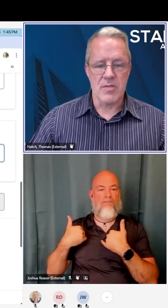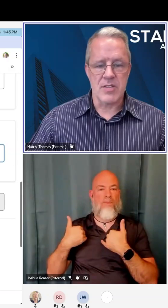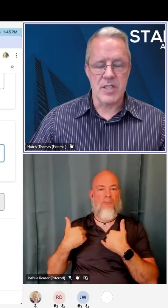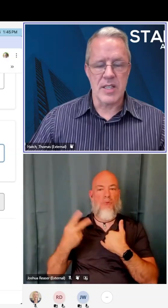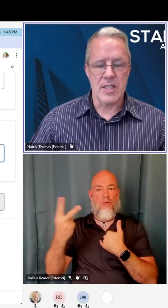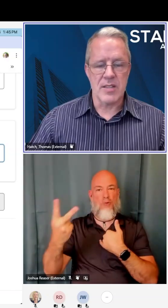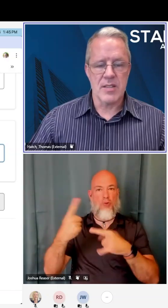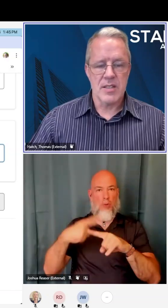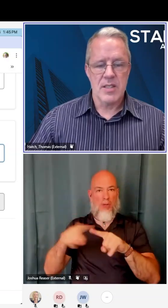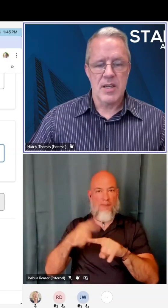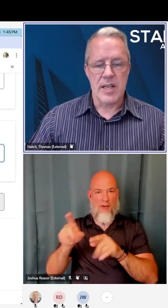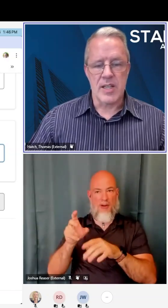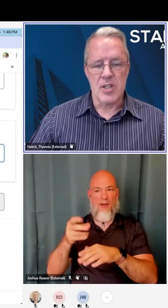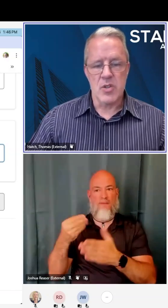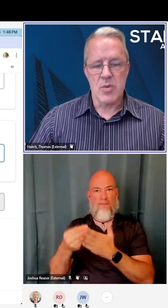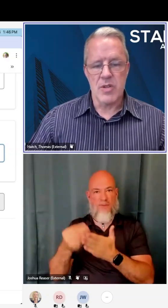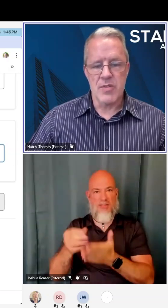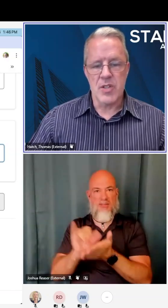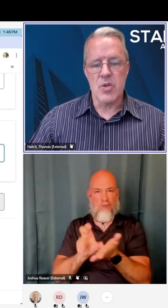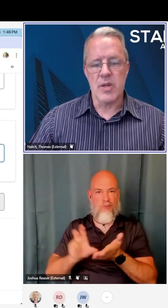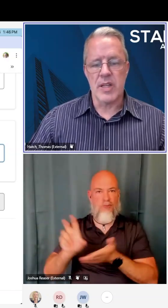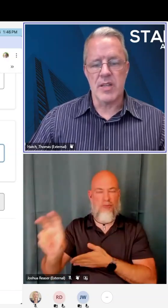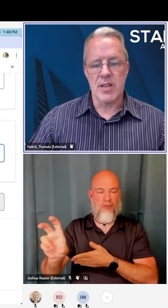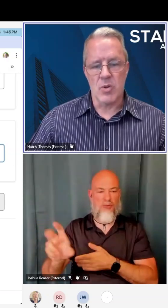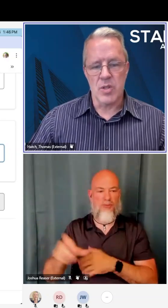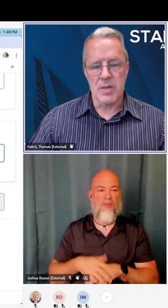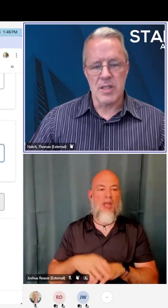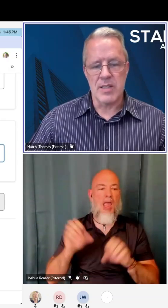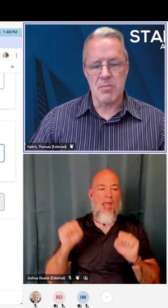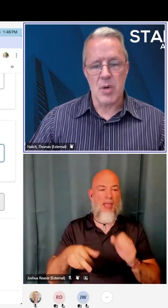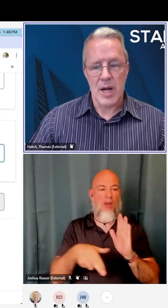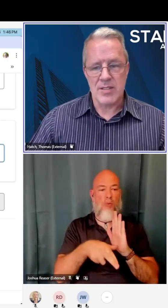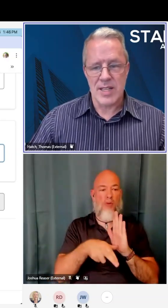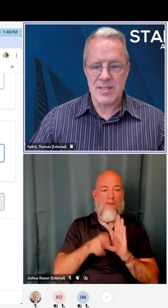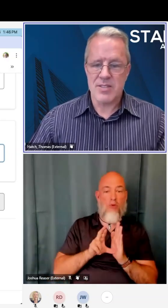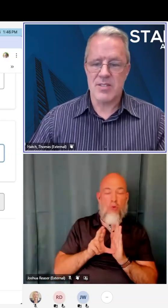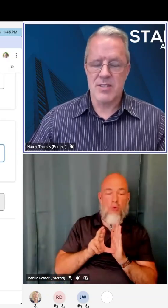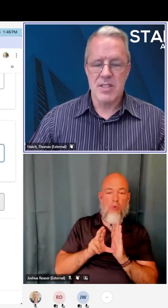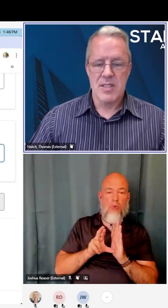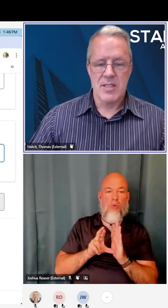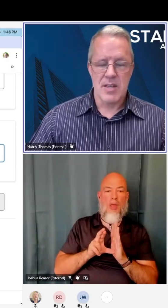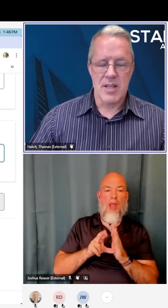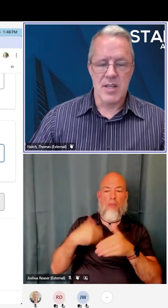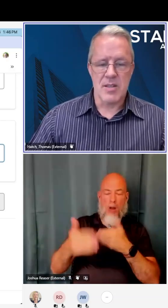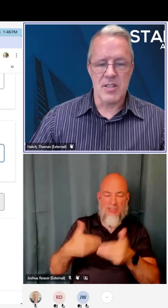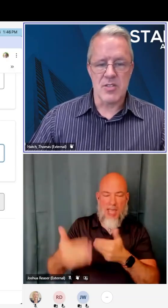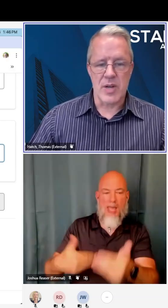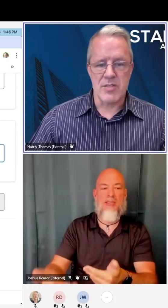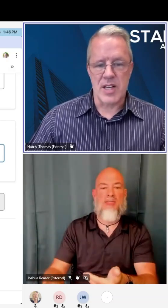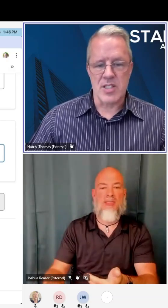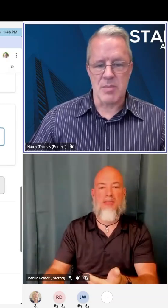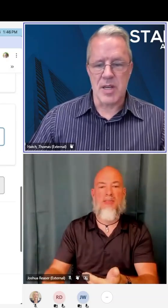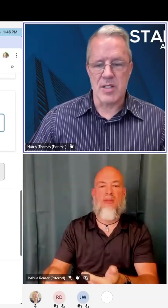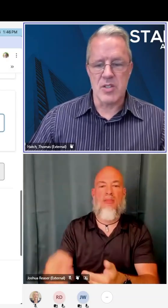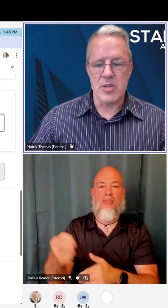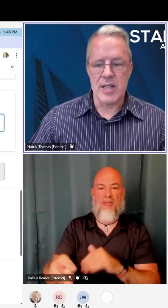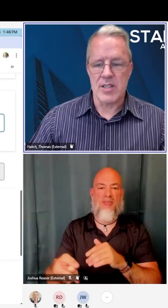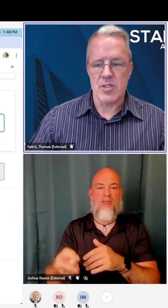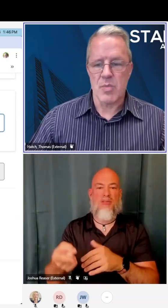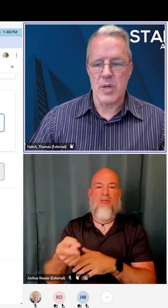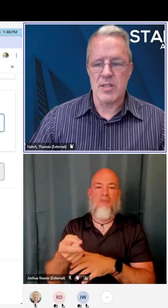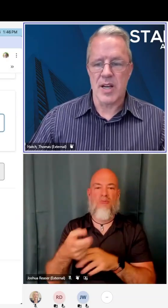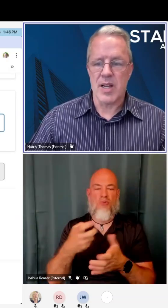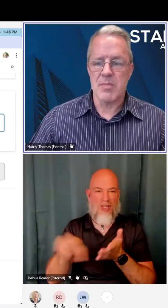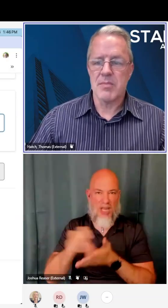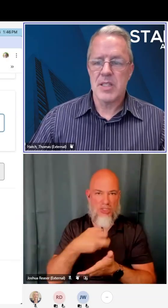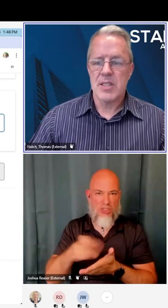funds that you're investing in. I could go to review and then ultimately process this transaction. I'm not going to do that